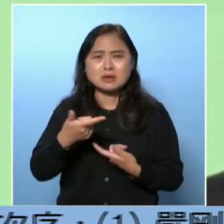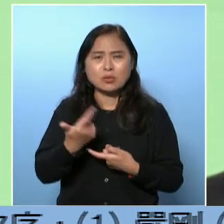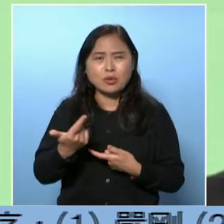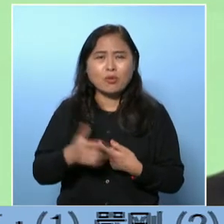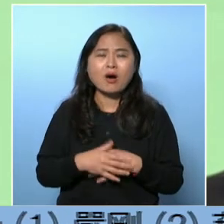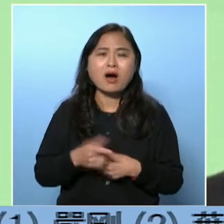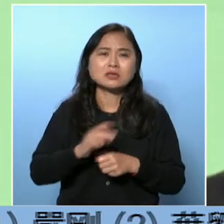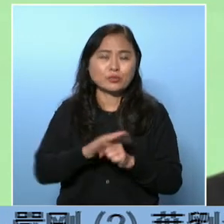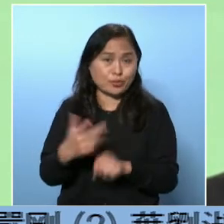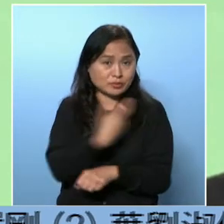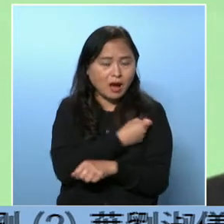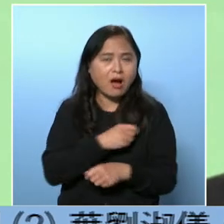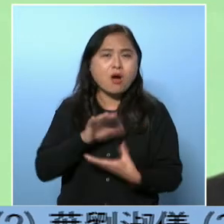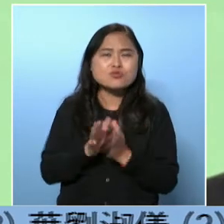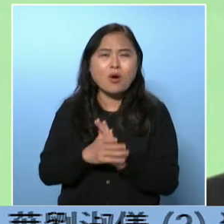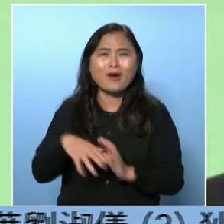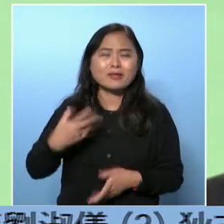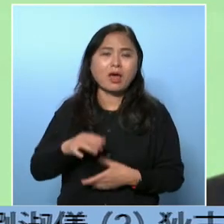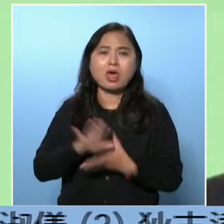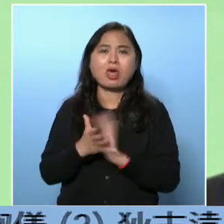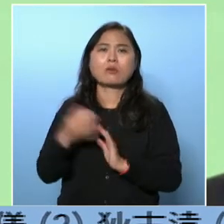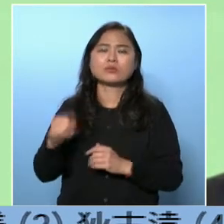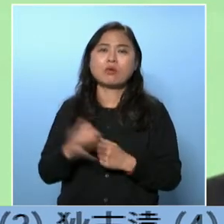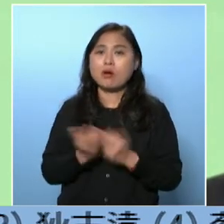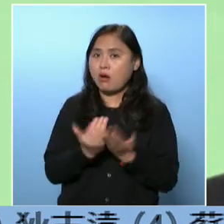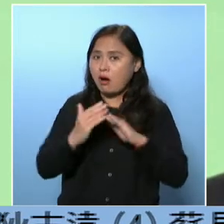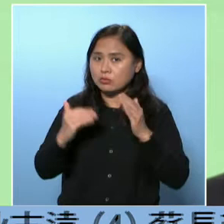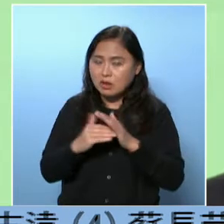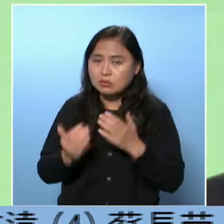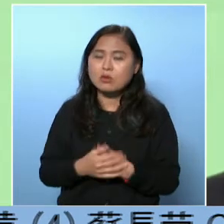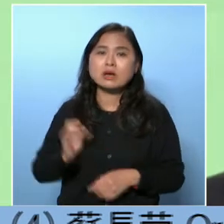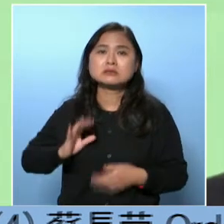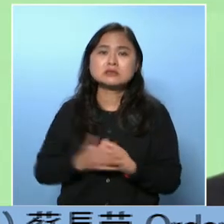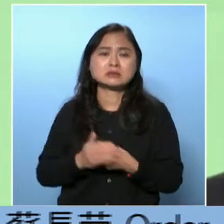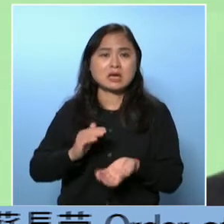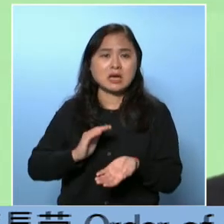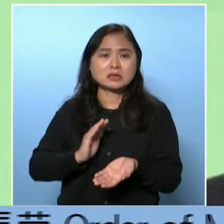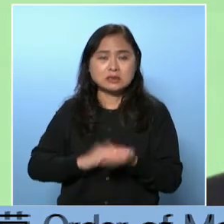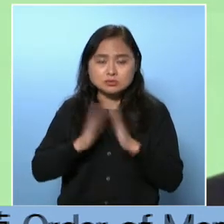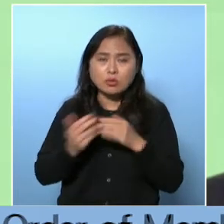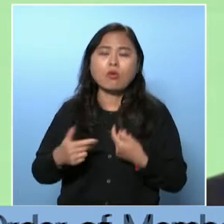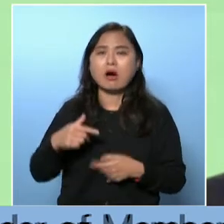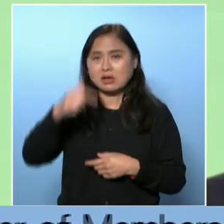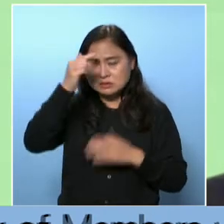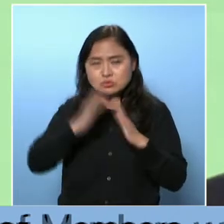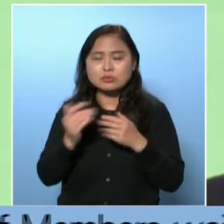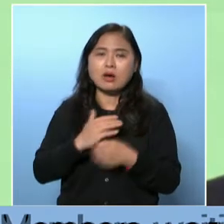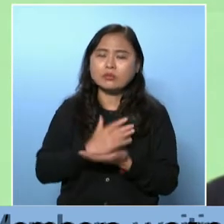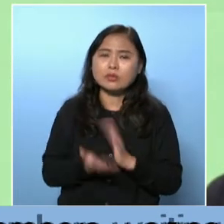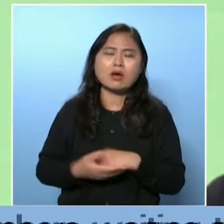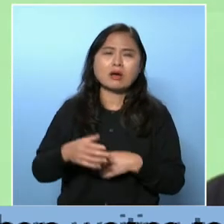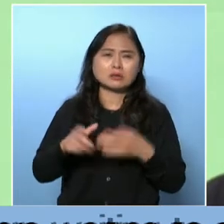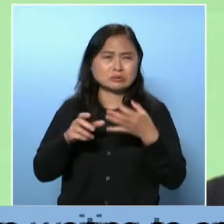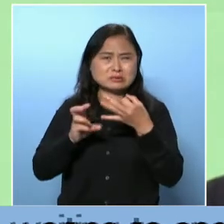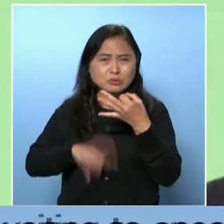But bookings have been very difficult. The school classes have been suspended. And even if you go to a private hospital, you